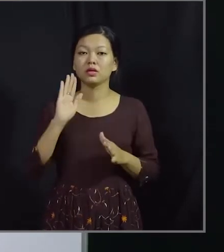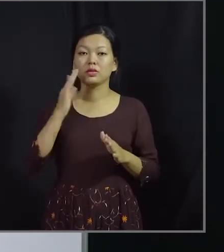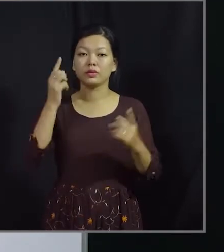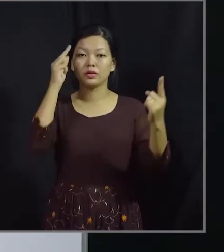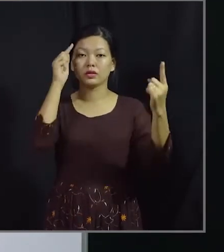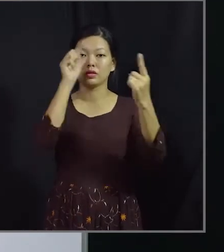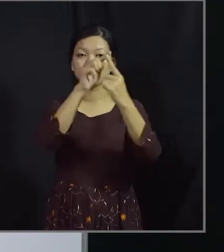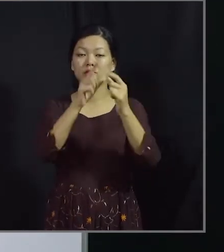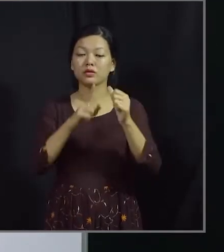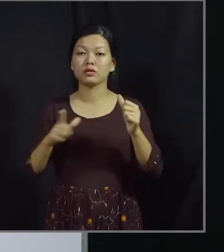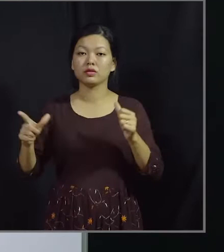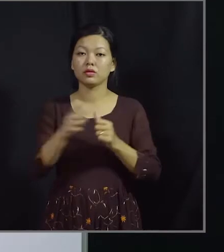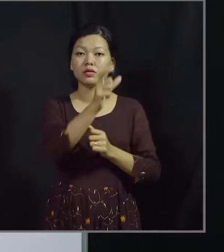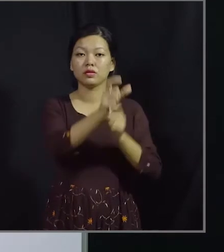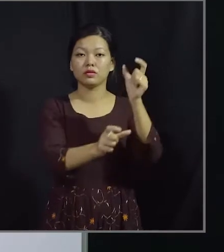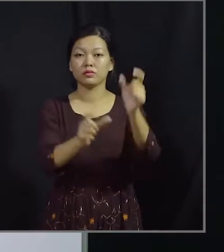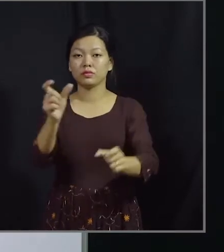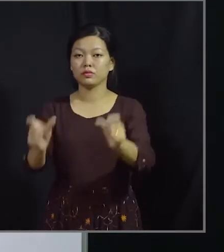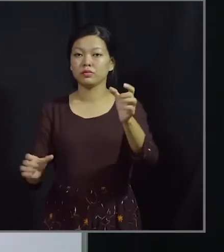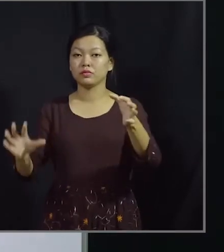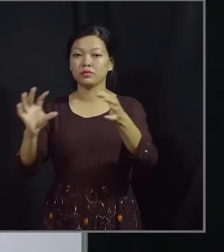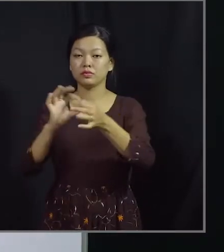all the partners. So,